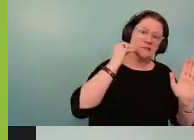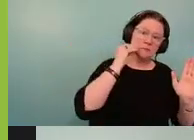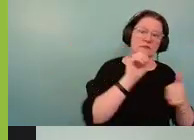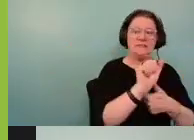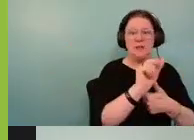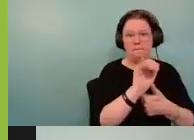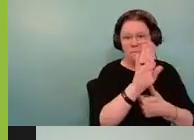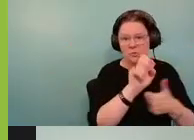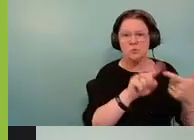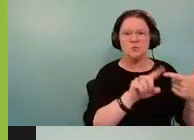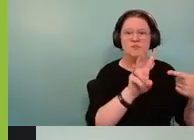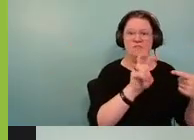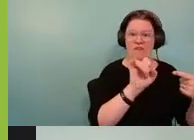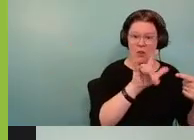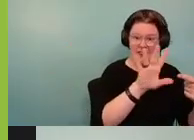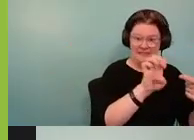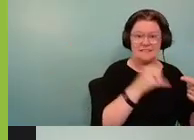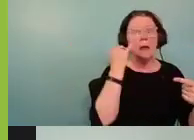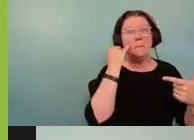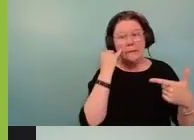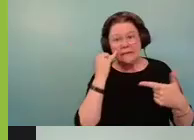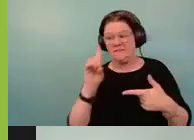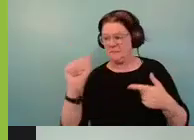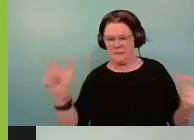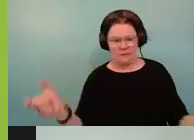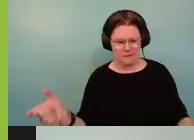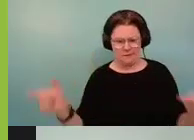abused, but then if you add a disability, it's one more layer of